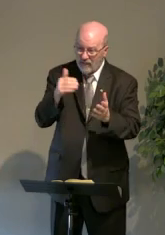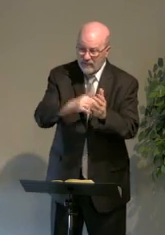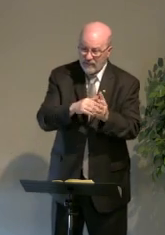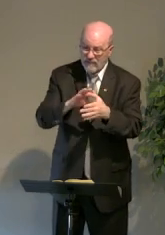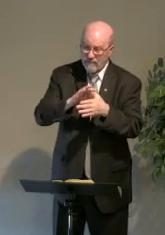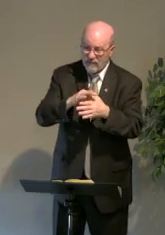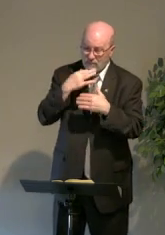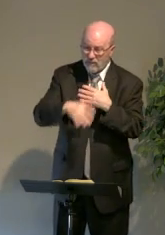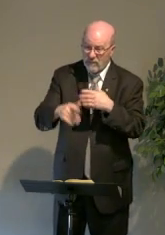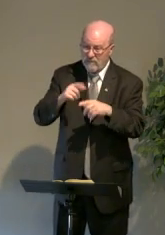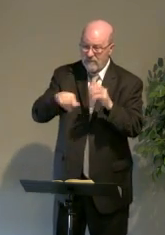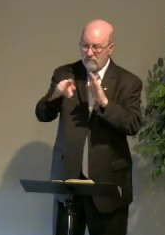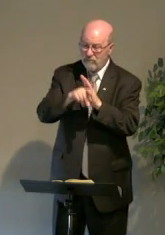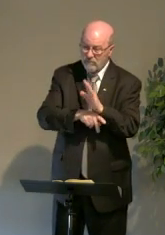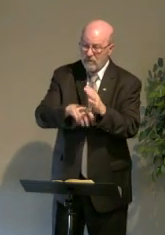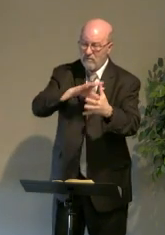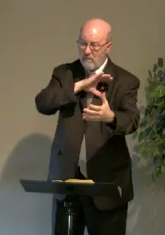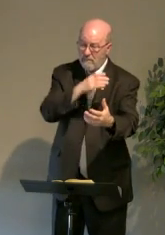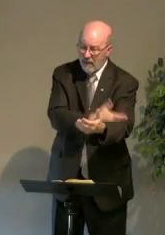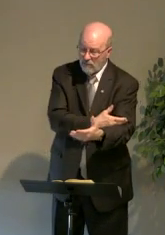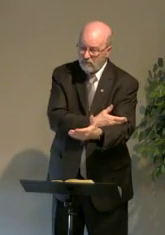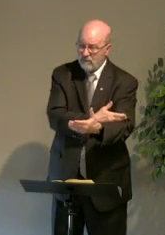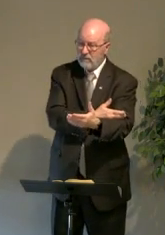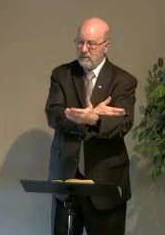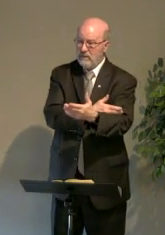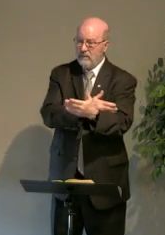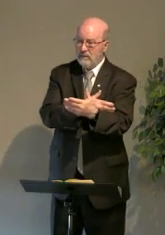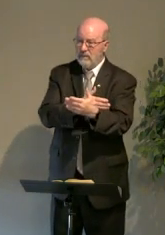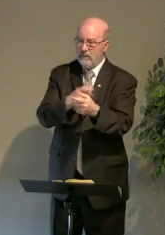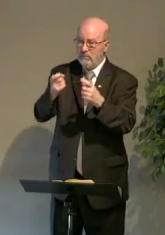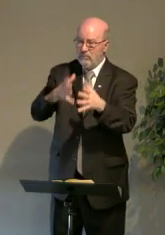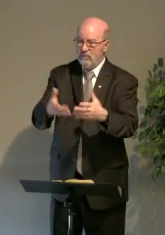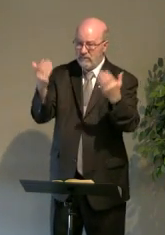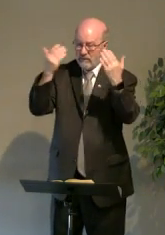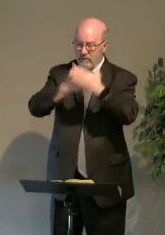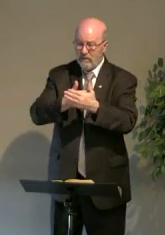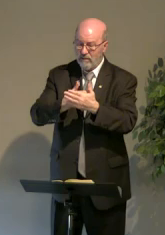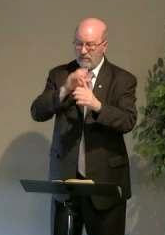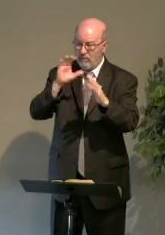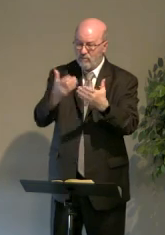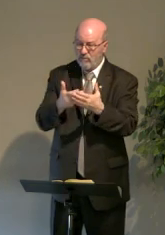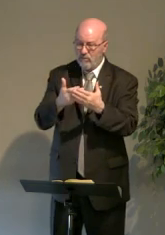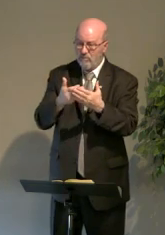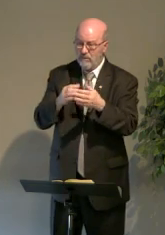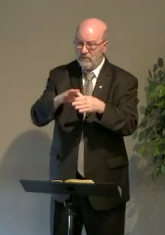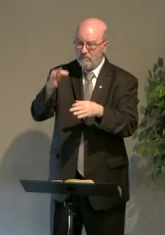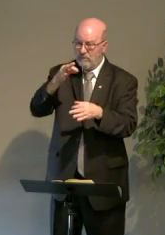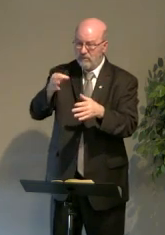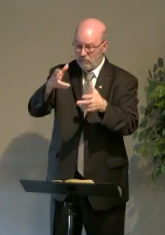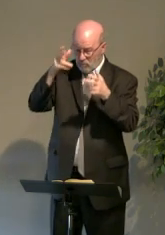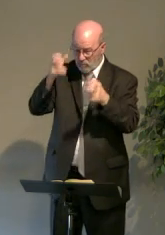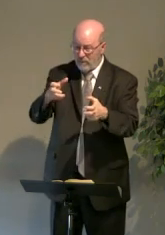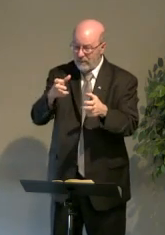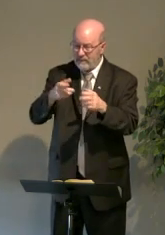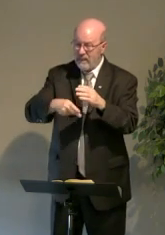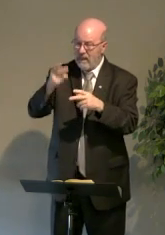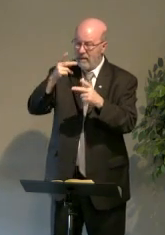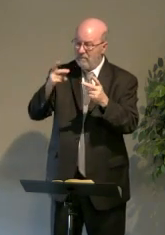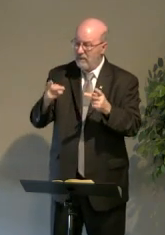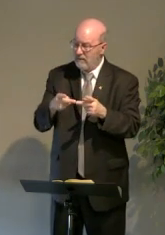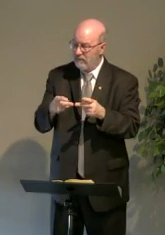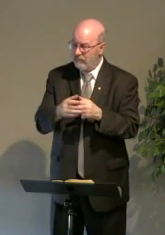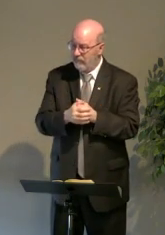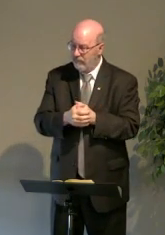but against principalities and powers and against rulers of the darkness of this world, against spiritual wickedness in high